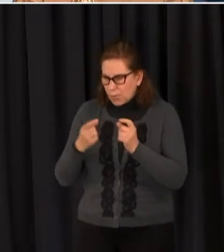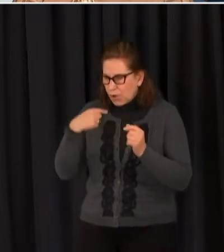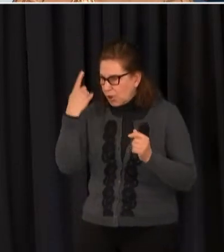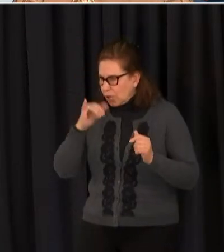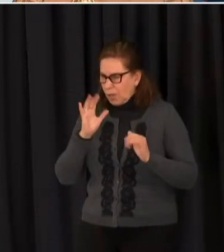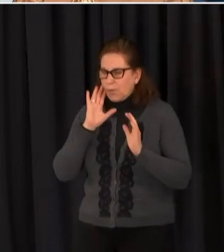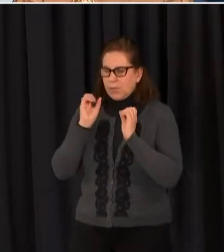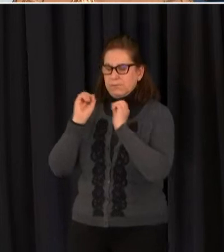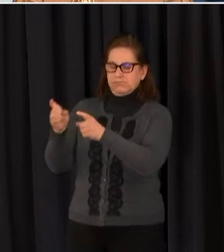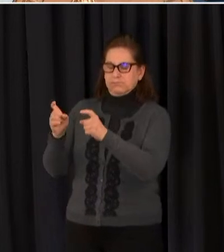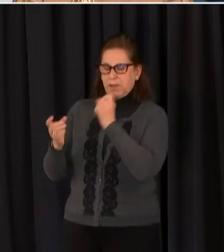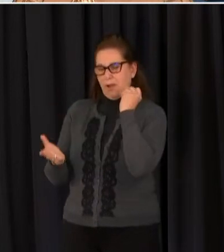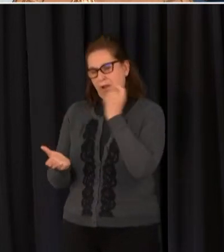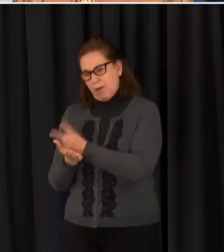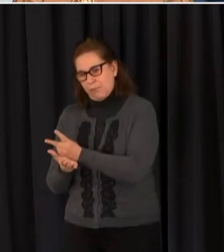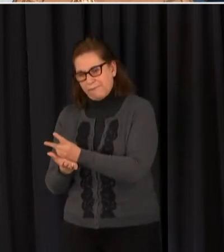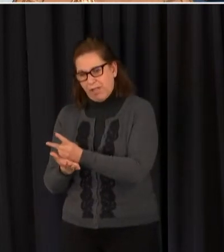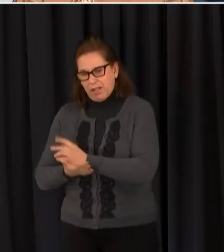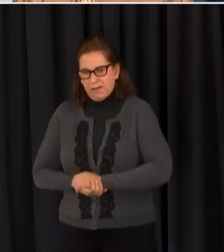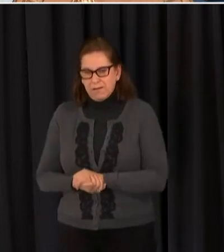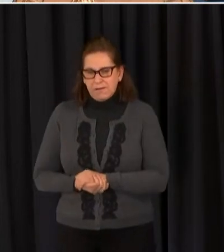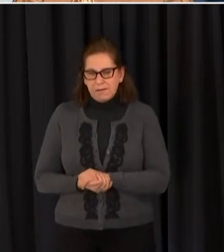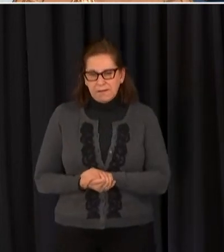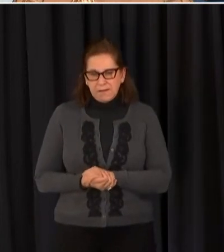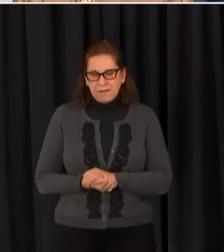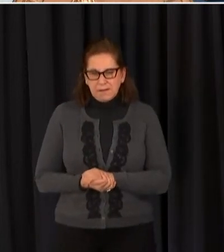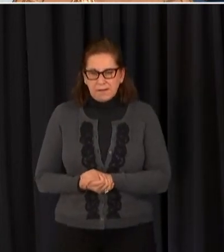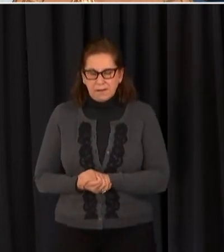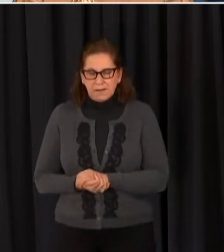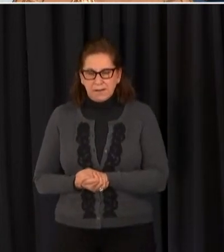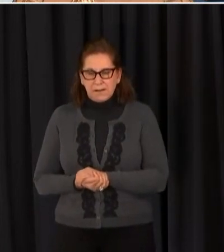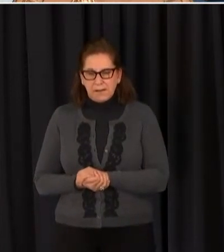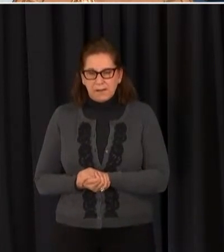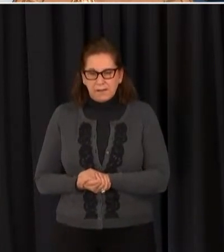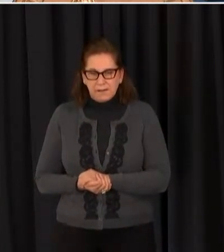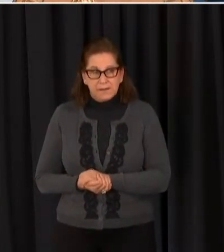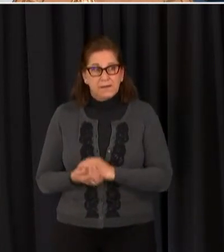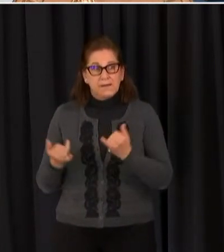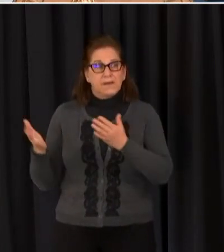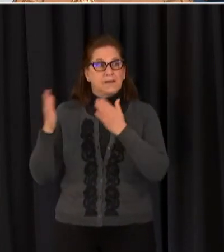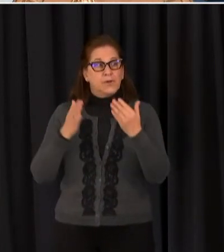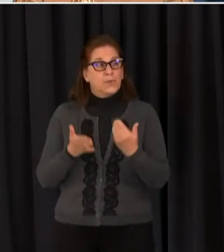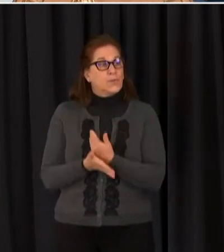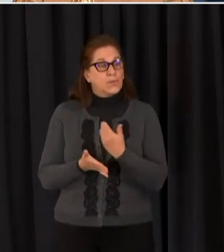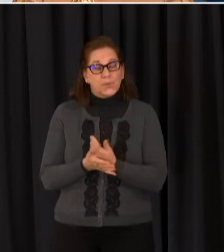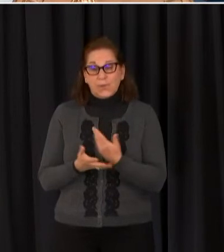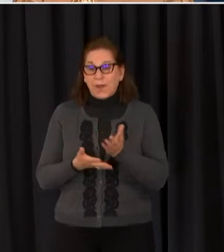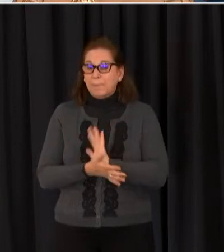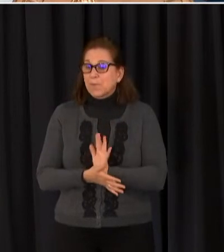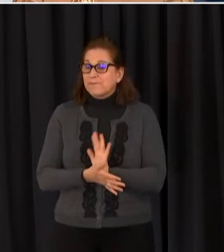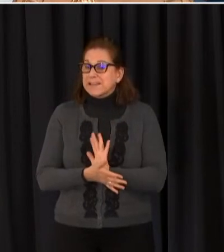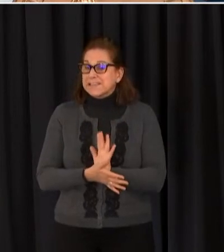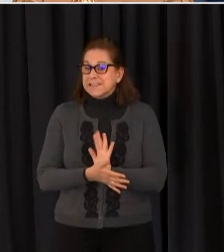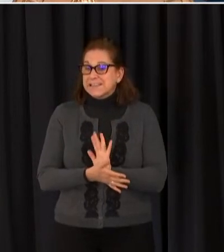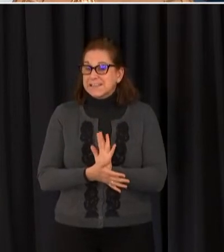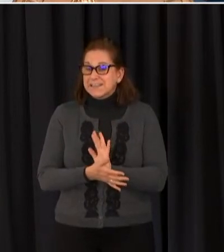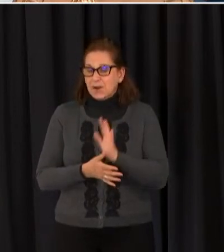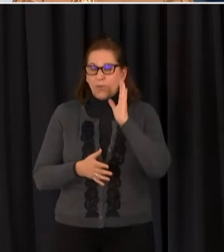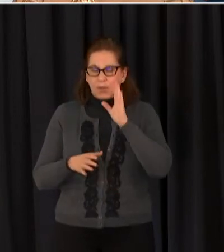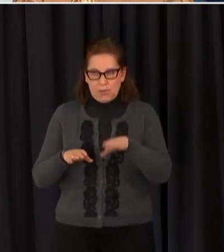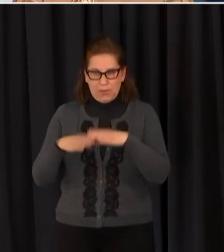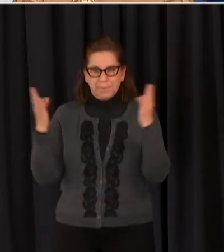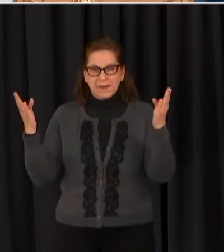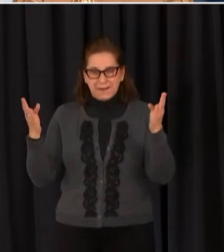to. What's also new in this category is movie theaters may open with